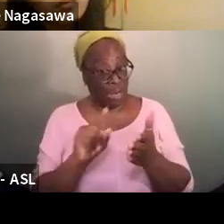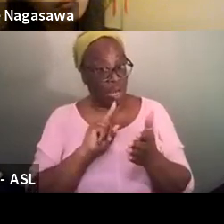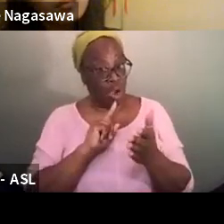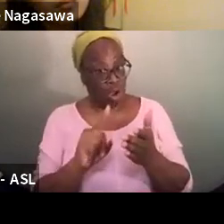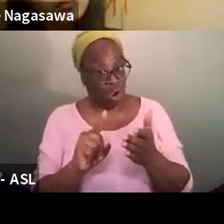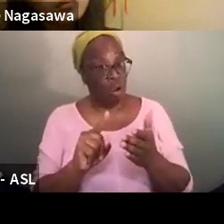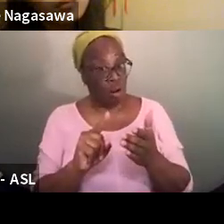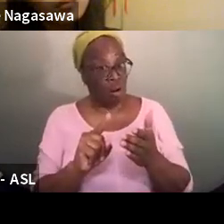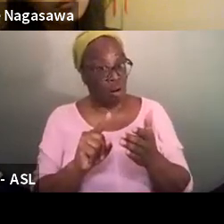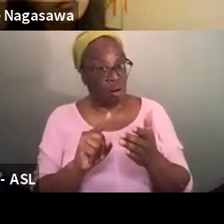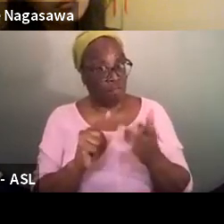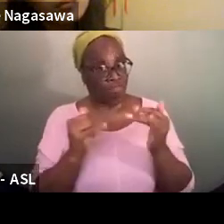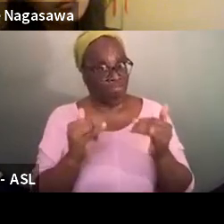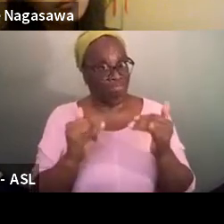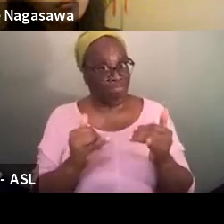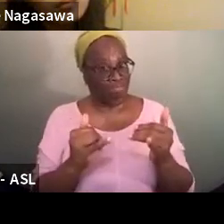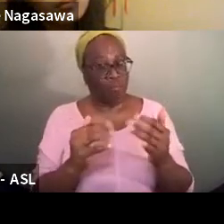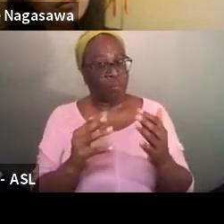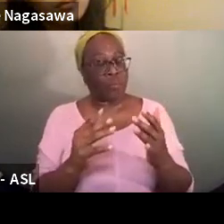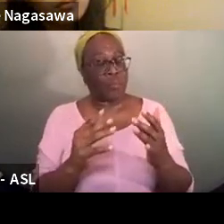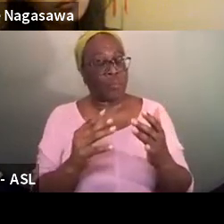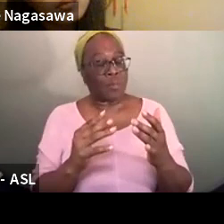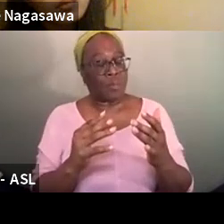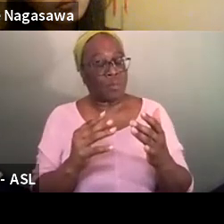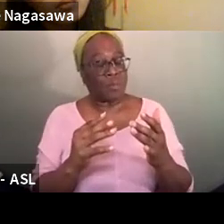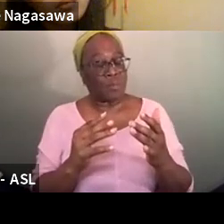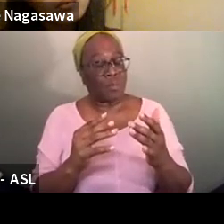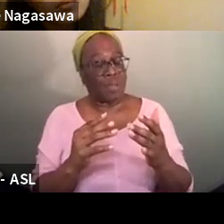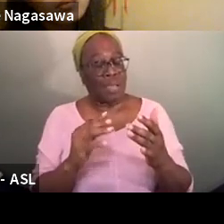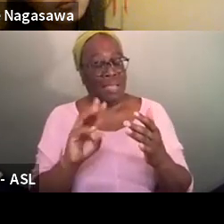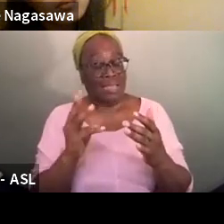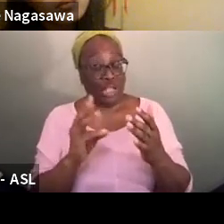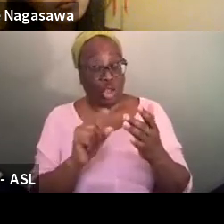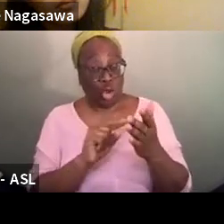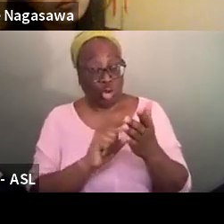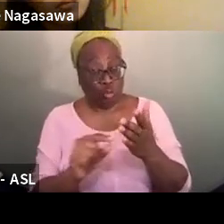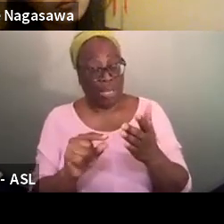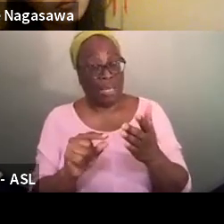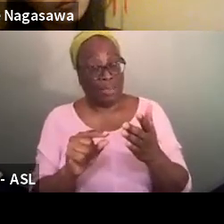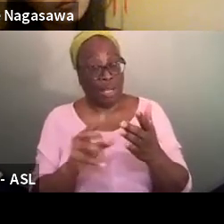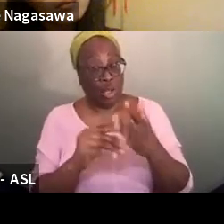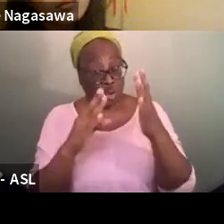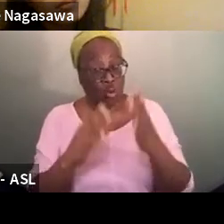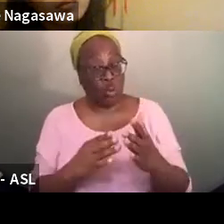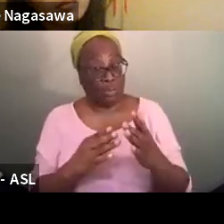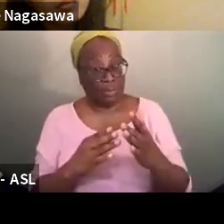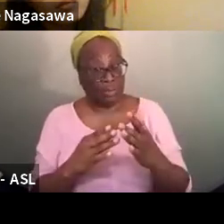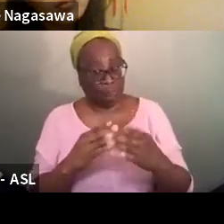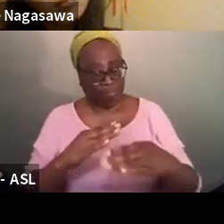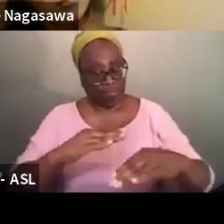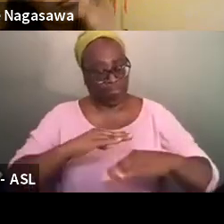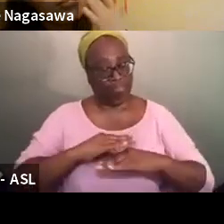level in the fall of 21. Yep. I have serious concerns about that. And my